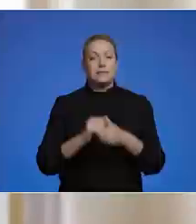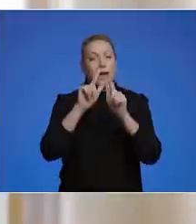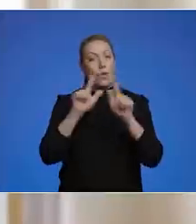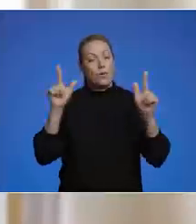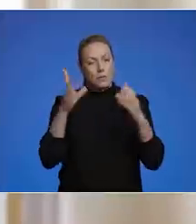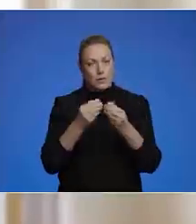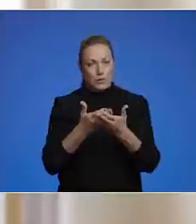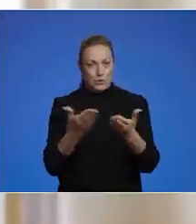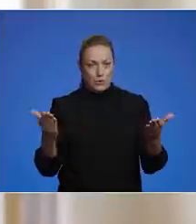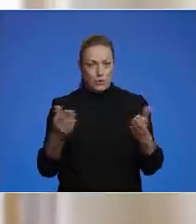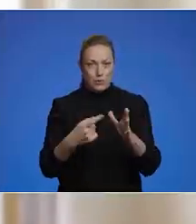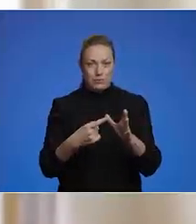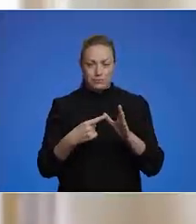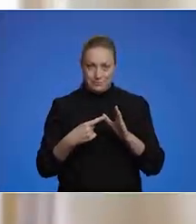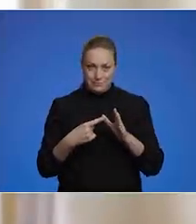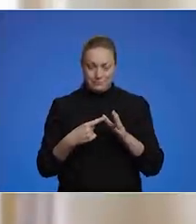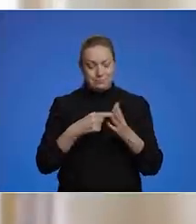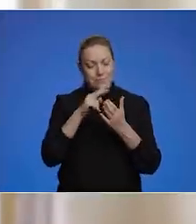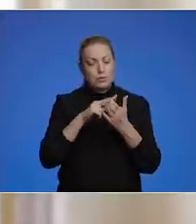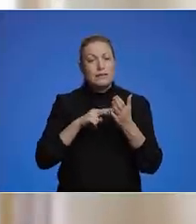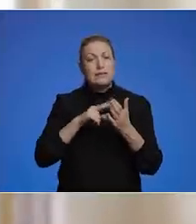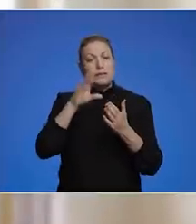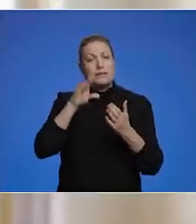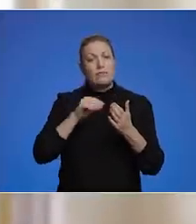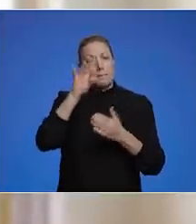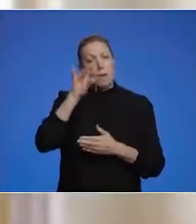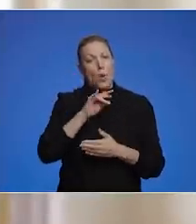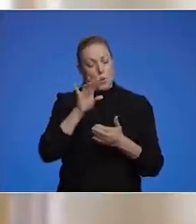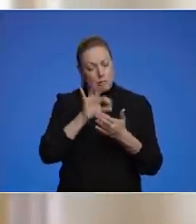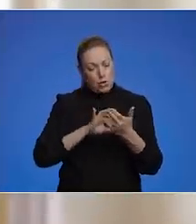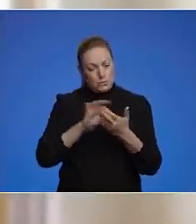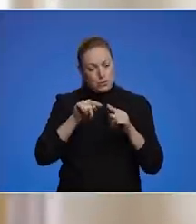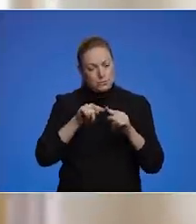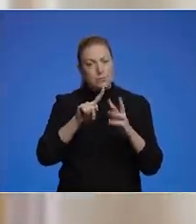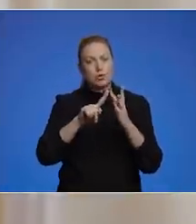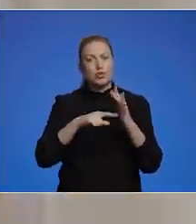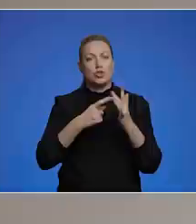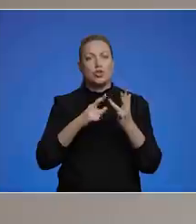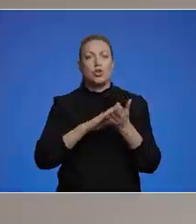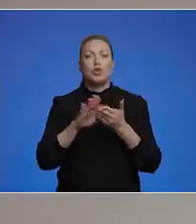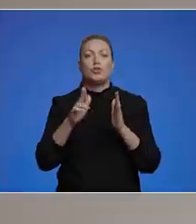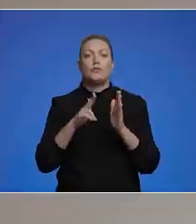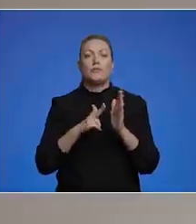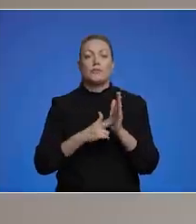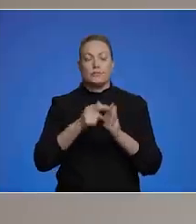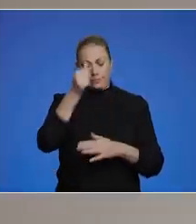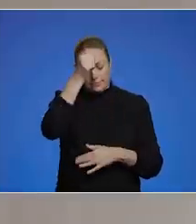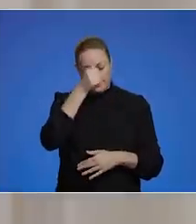The Lord be with you. And with your spirit. A reading from the Holy Gospel according to John. Glory to you, O